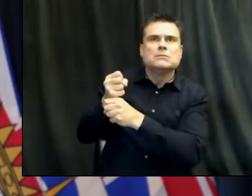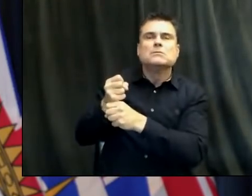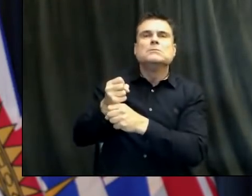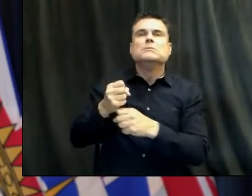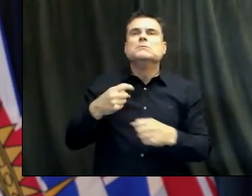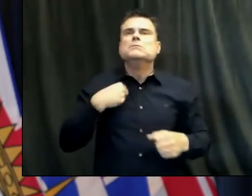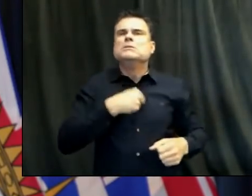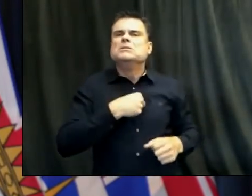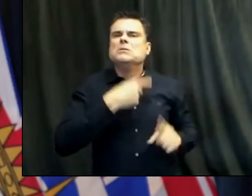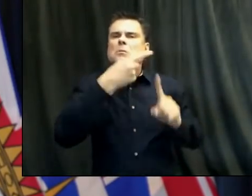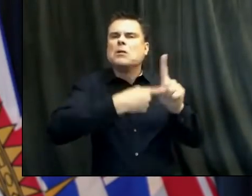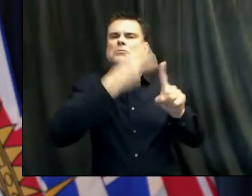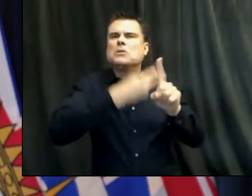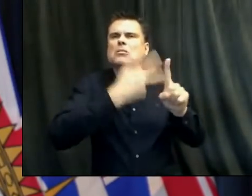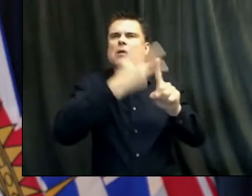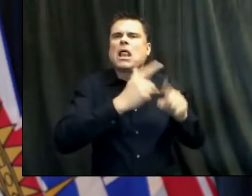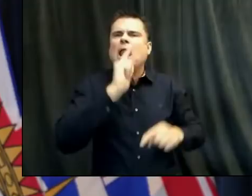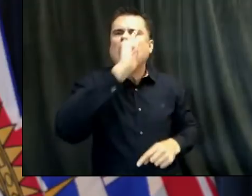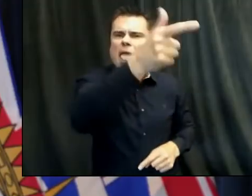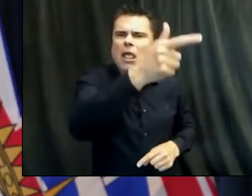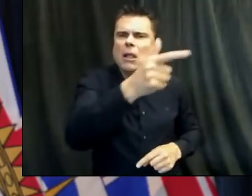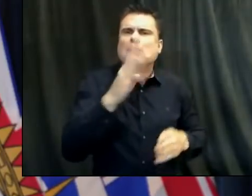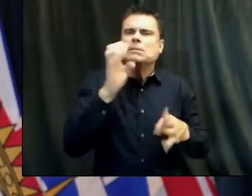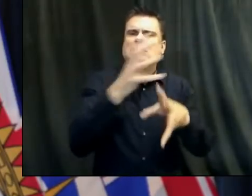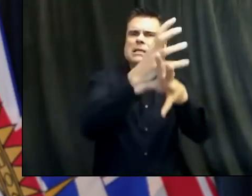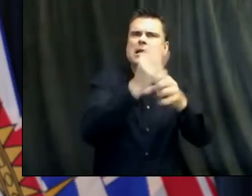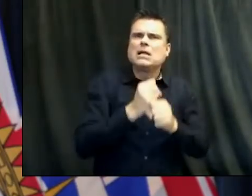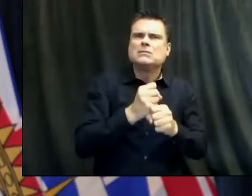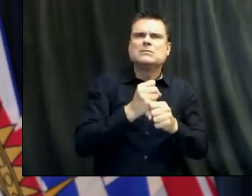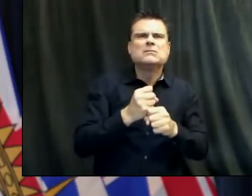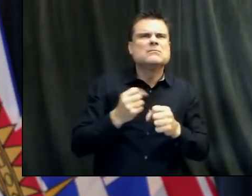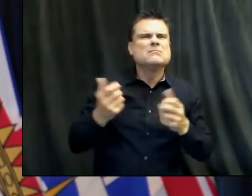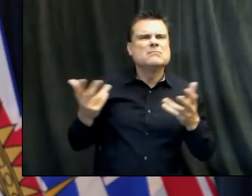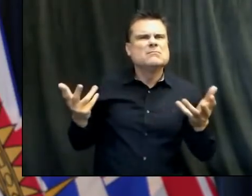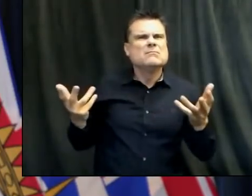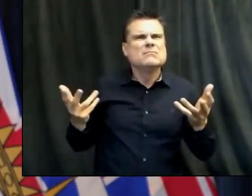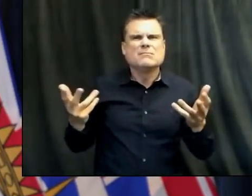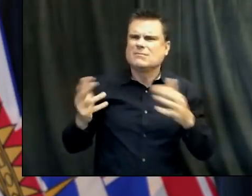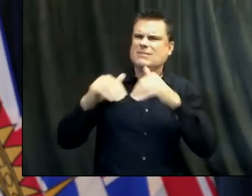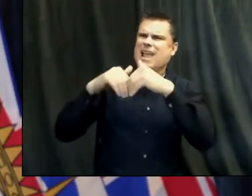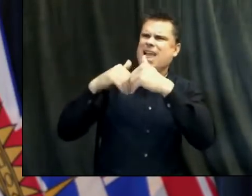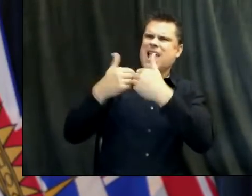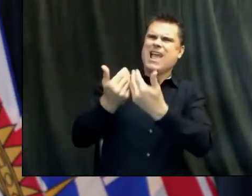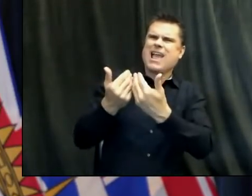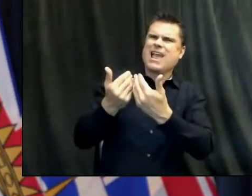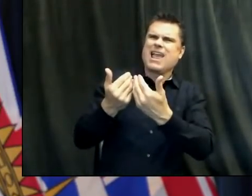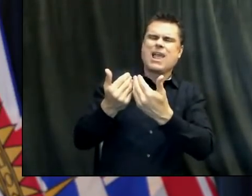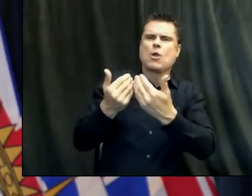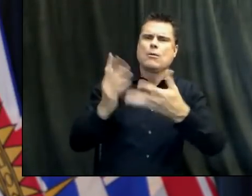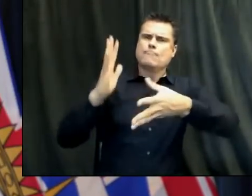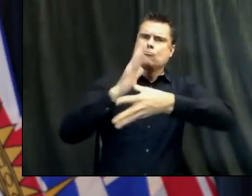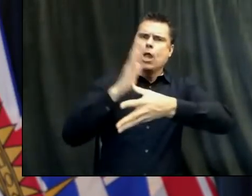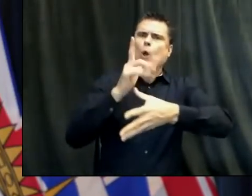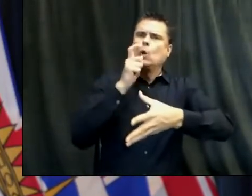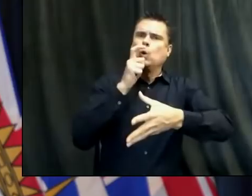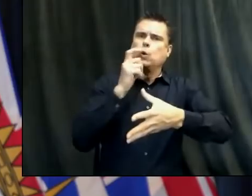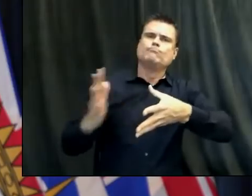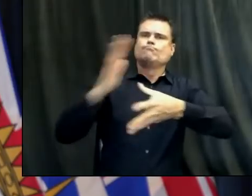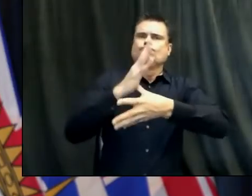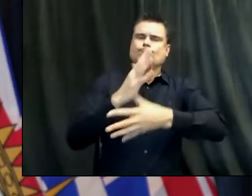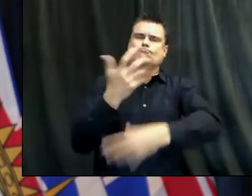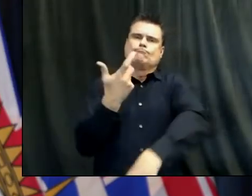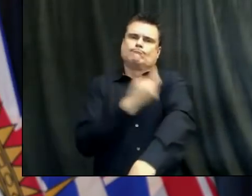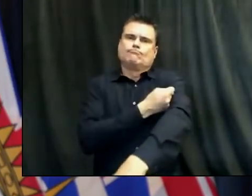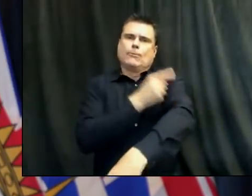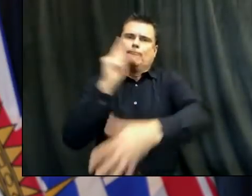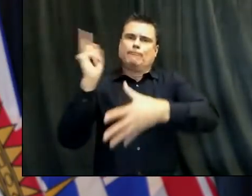our household in our work environment as well. Do you have a follow-up, Ethan? I do. So we've seen a